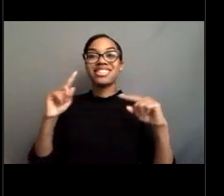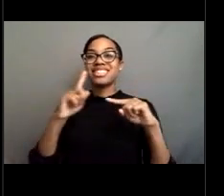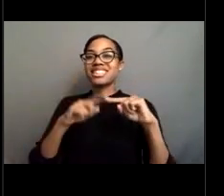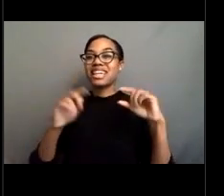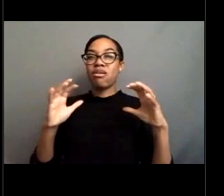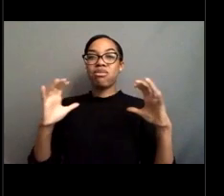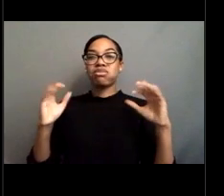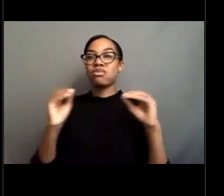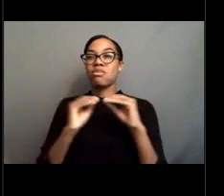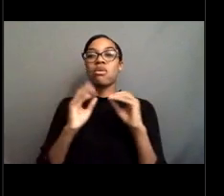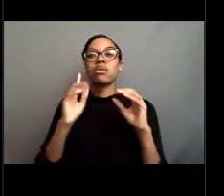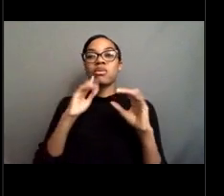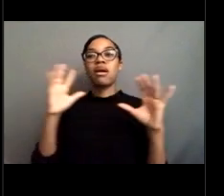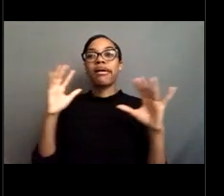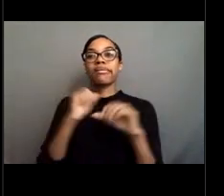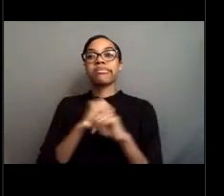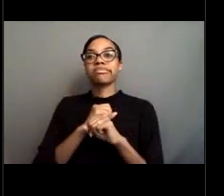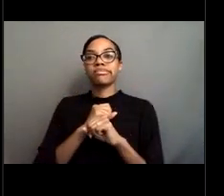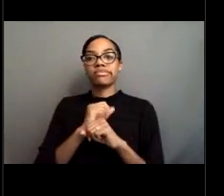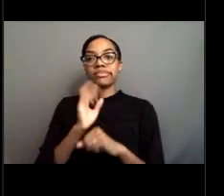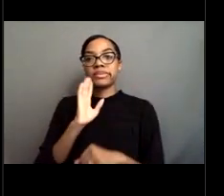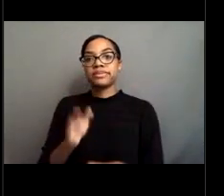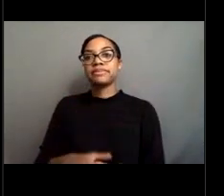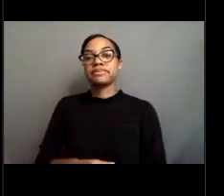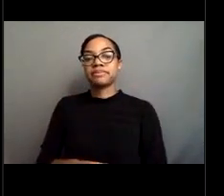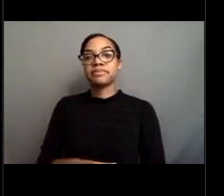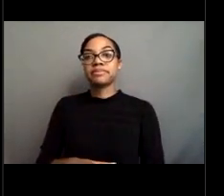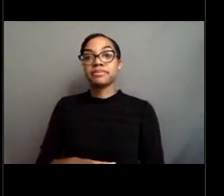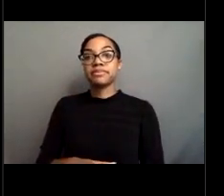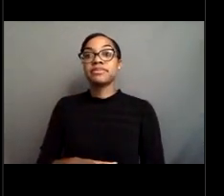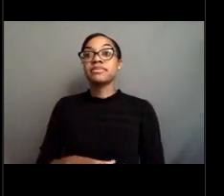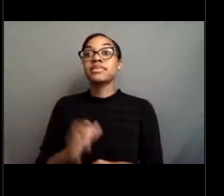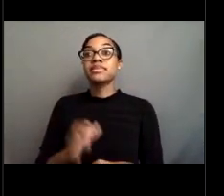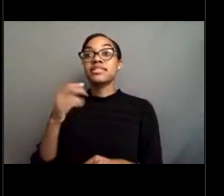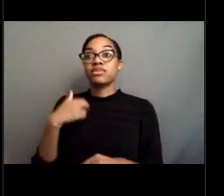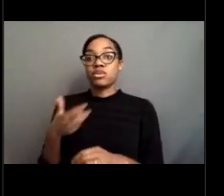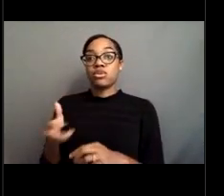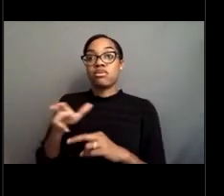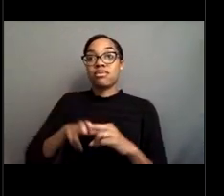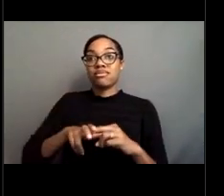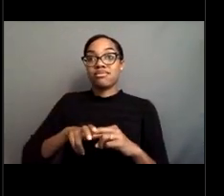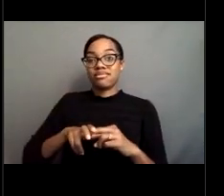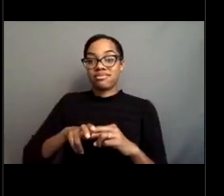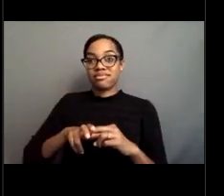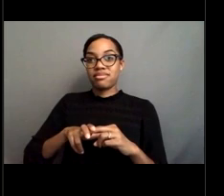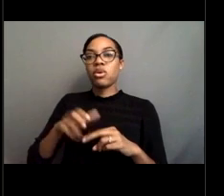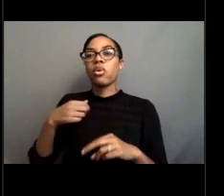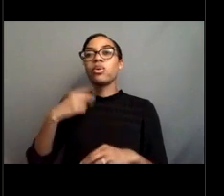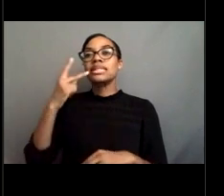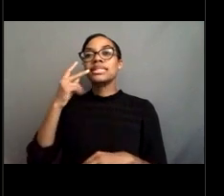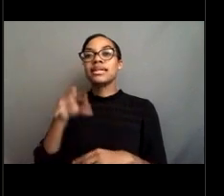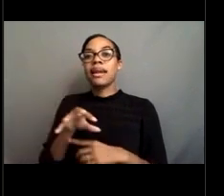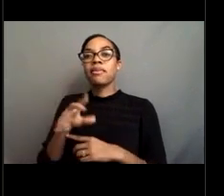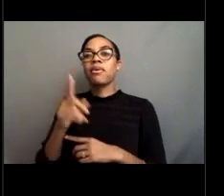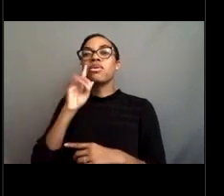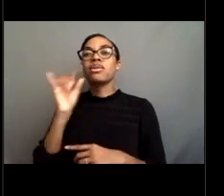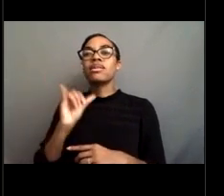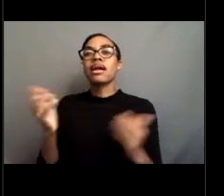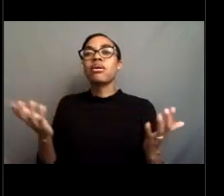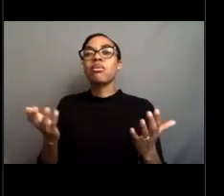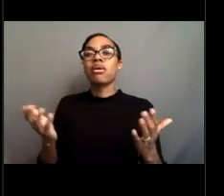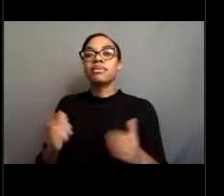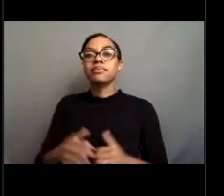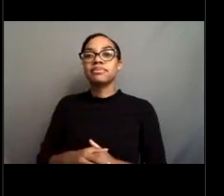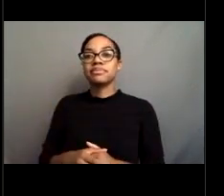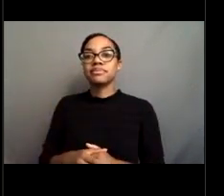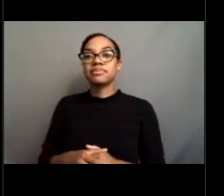get any larger, and then it pops. And if you could ride on a weather balloon or attach a camera, this is what it would look like right